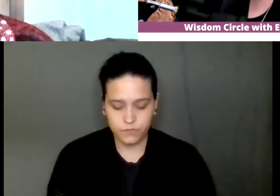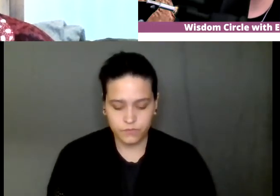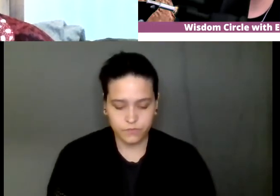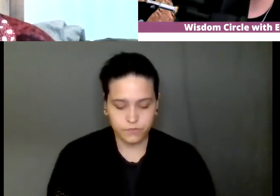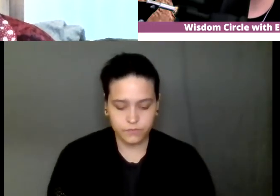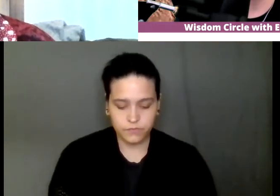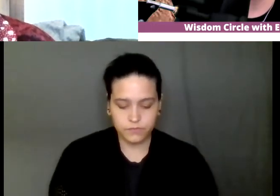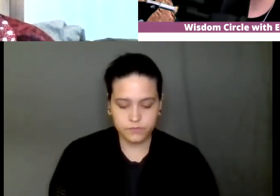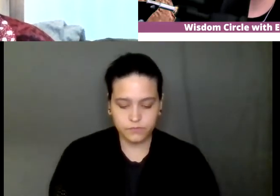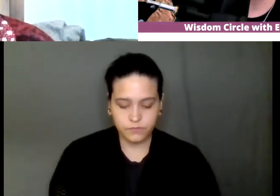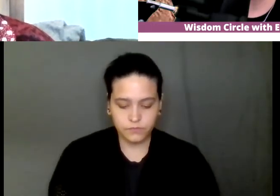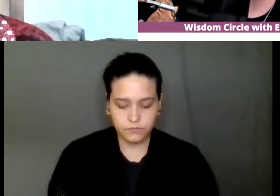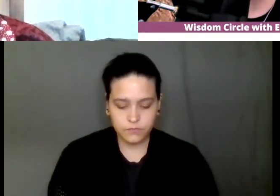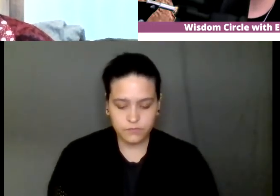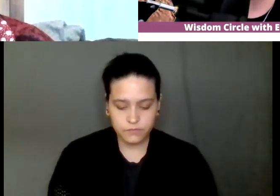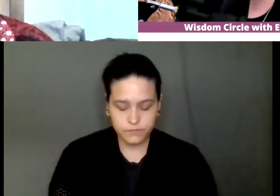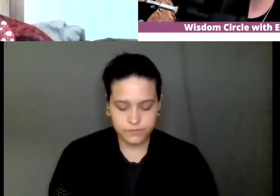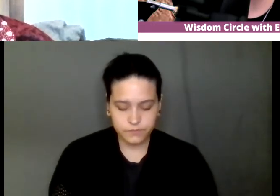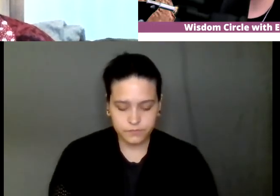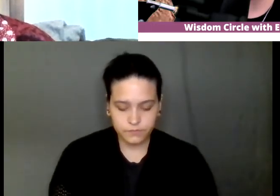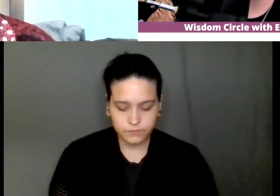Cho Kachinenle, or Tate,